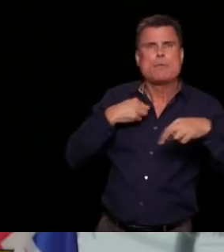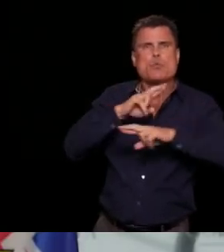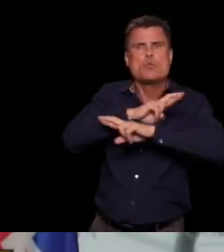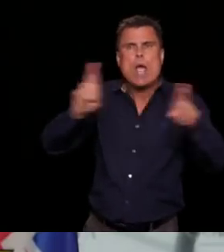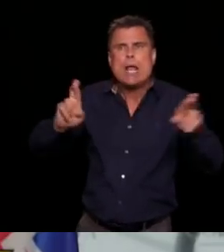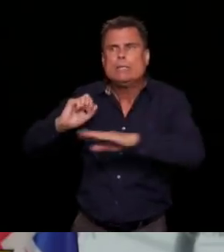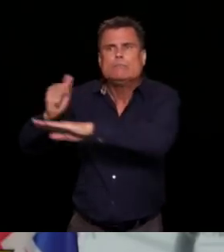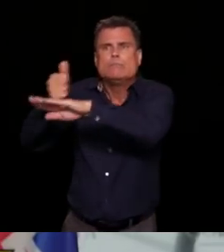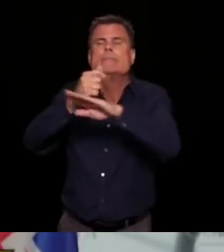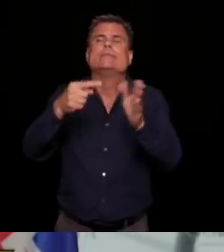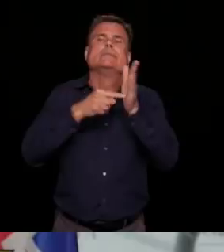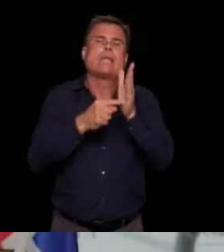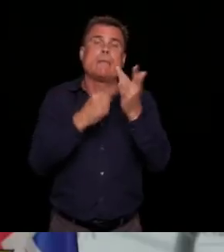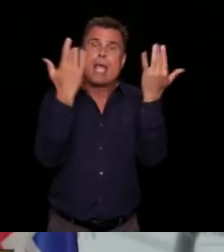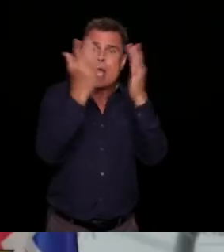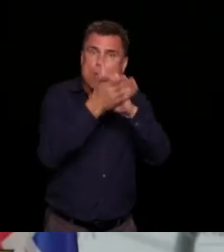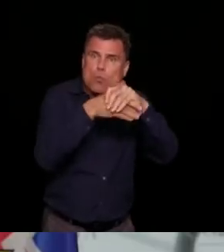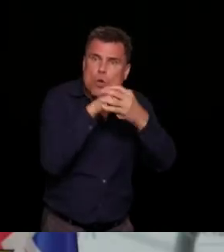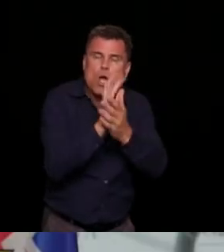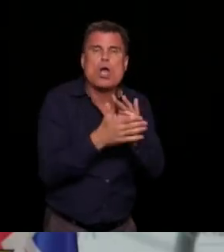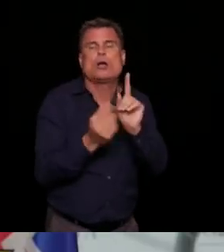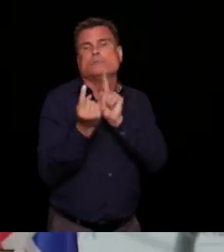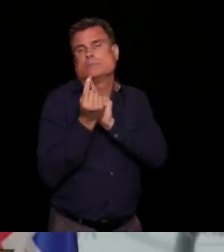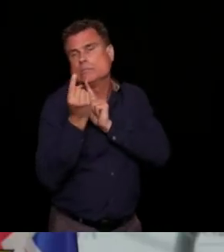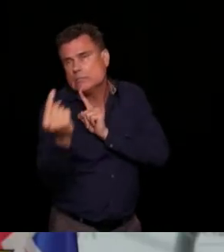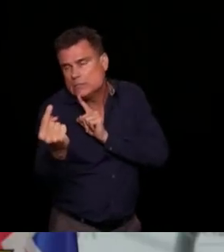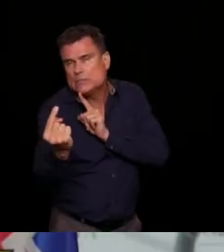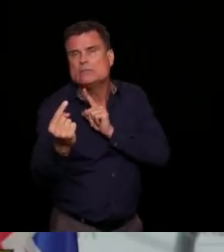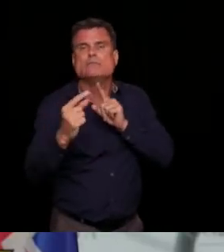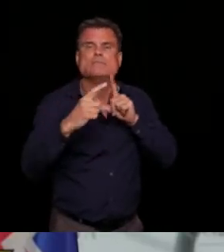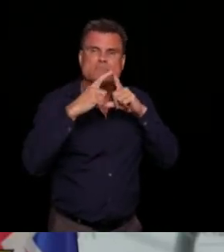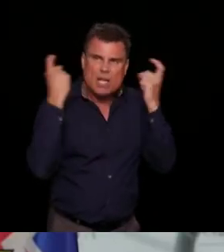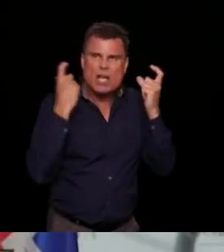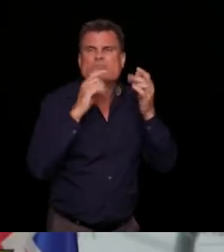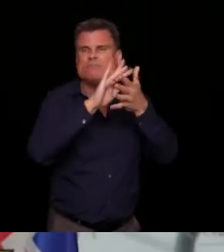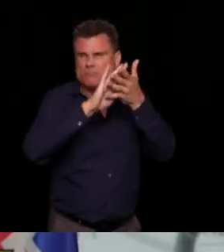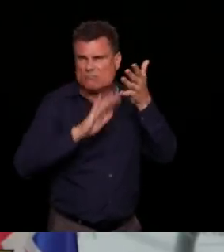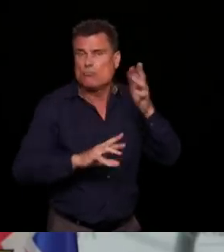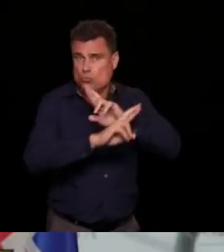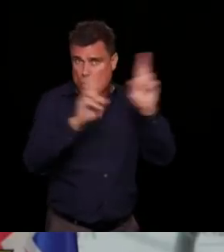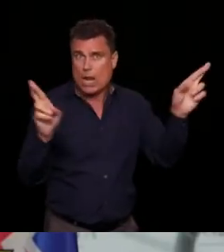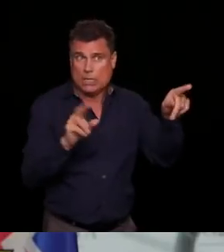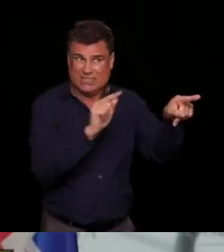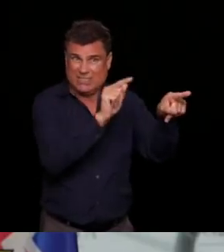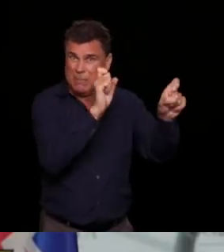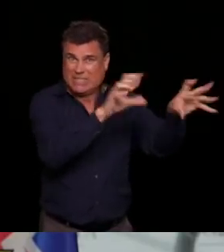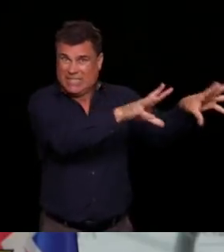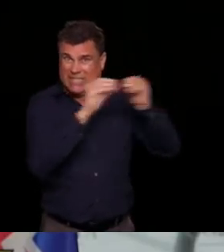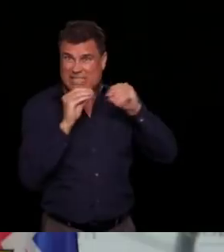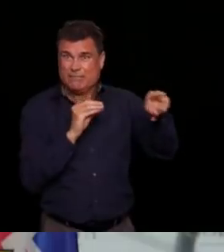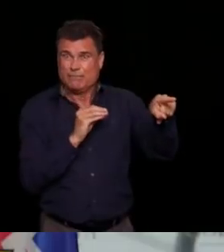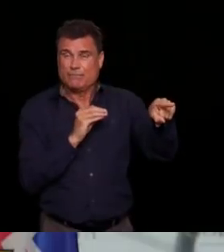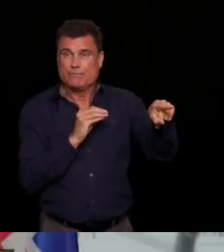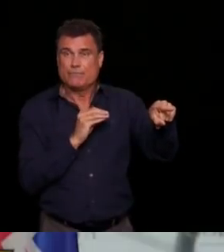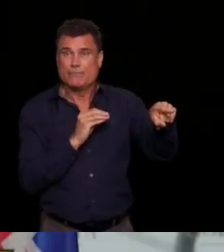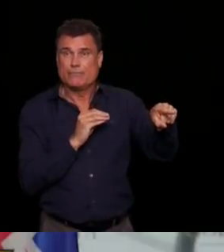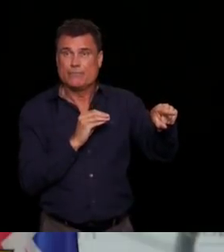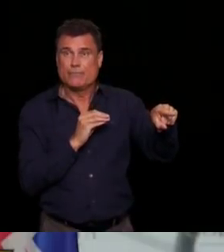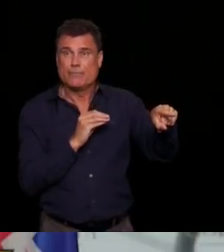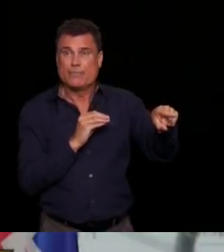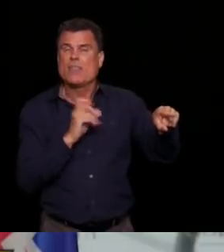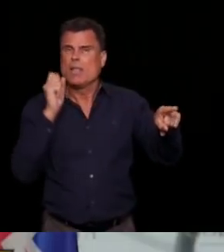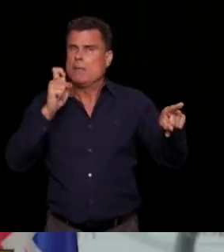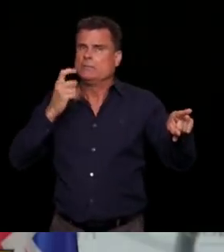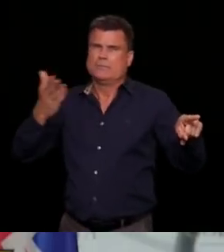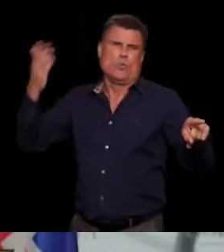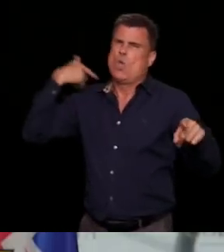need to have, such as hand hygiene and appropriate separation. So do want to tell you that some time ago, actually, at the